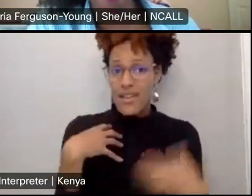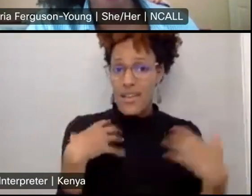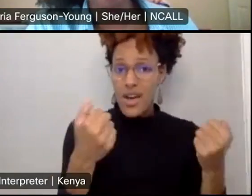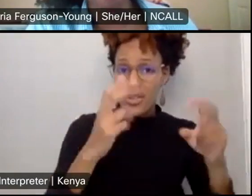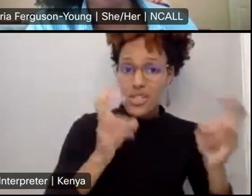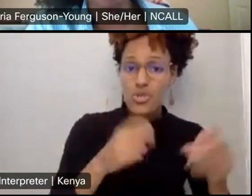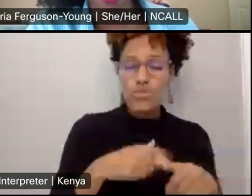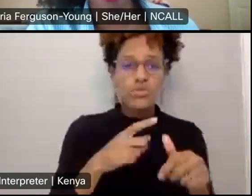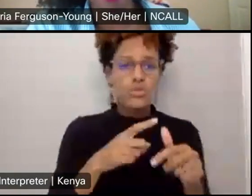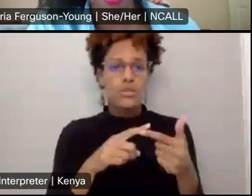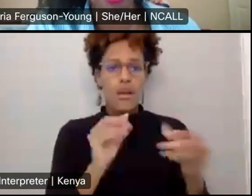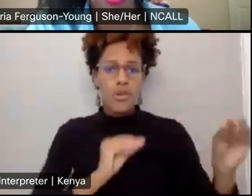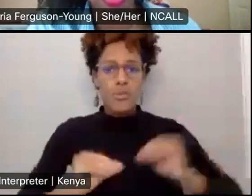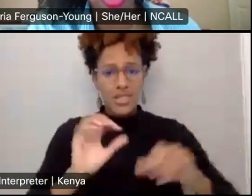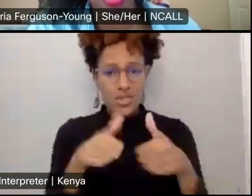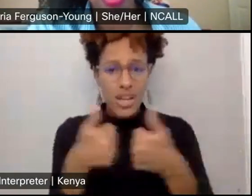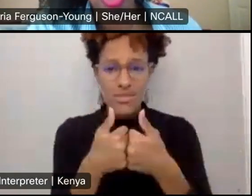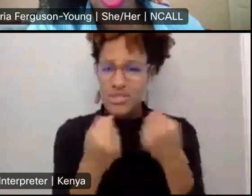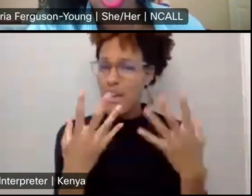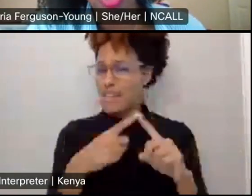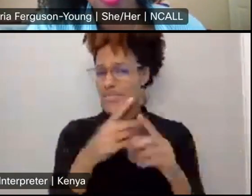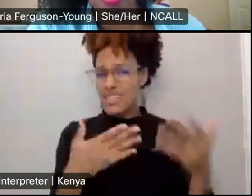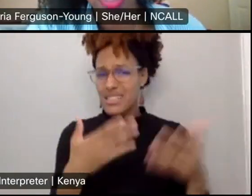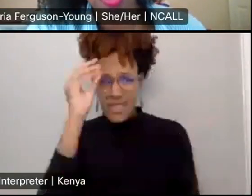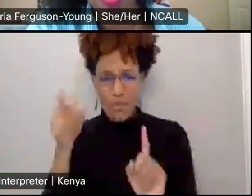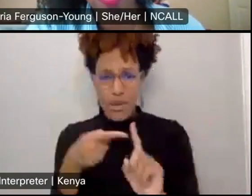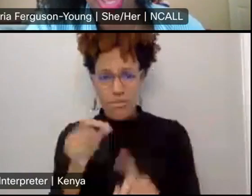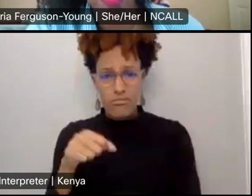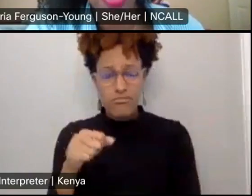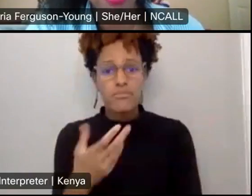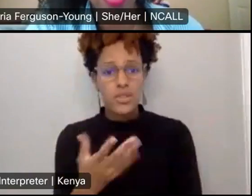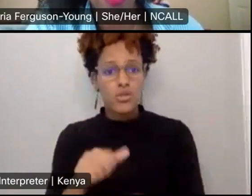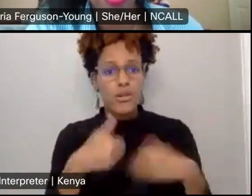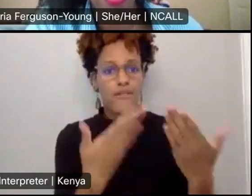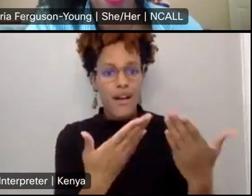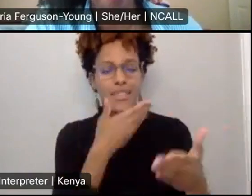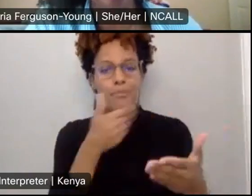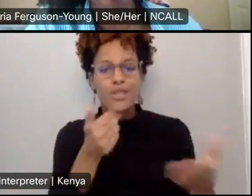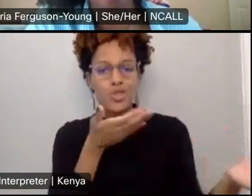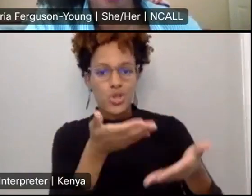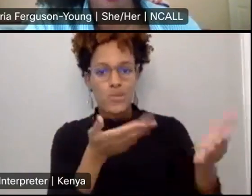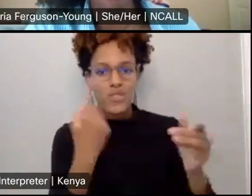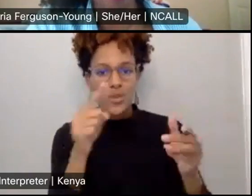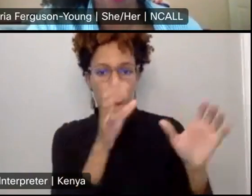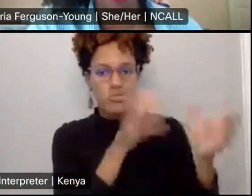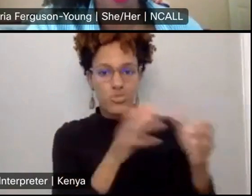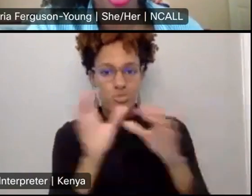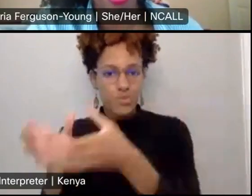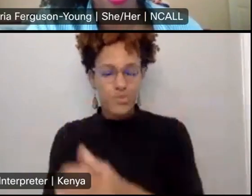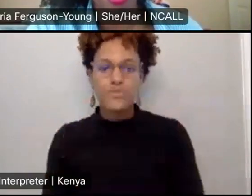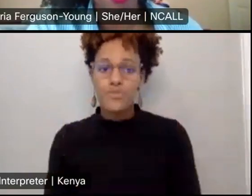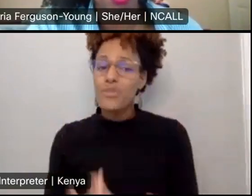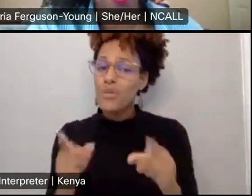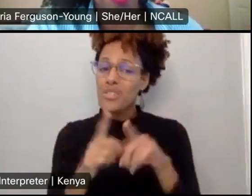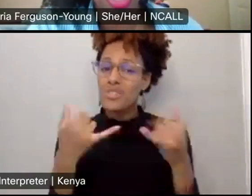challenges, there's many different things to consider, to be able to provide the best service. But it's so important